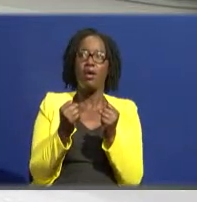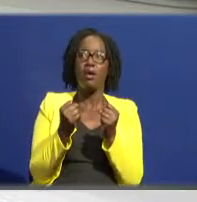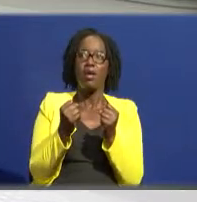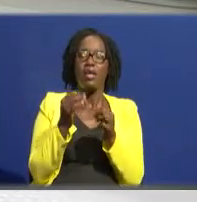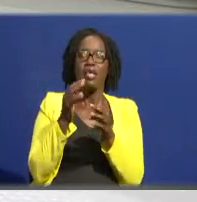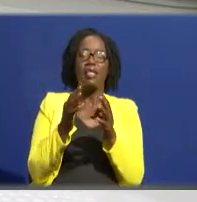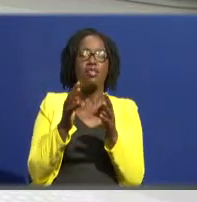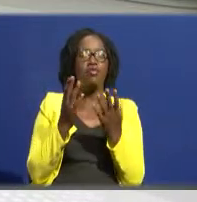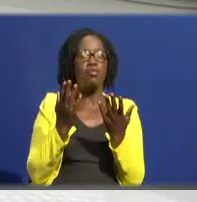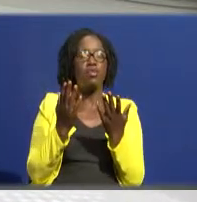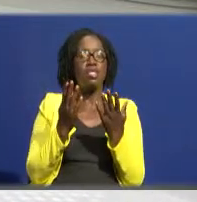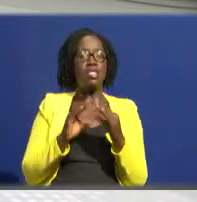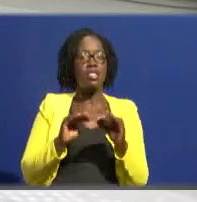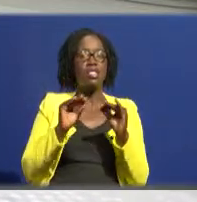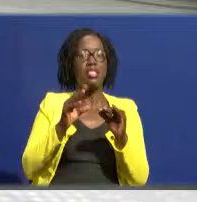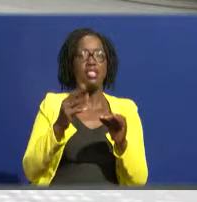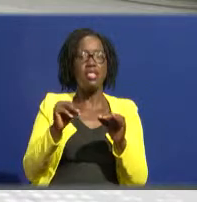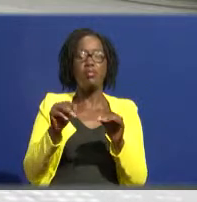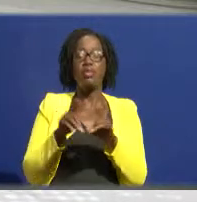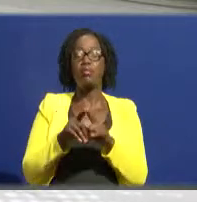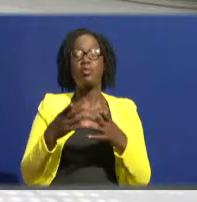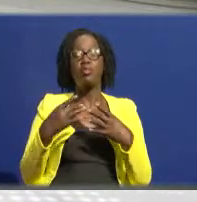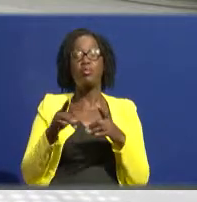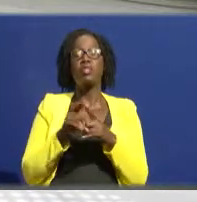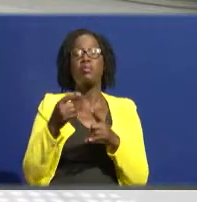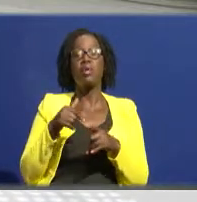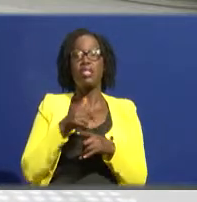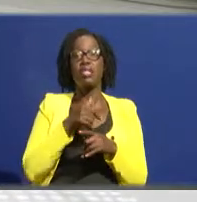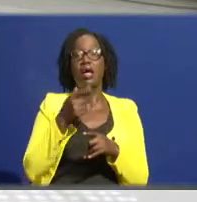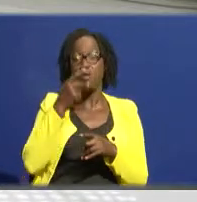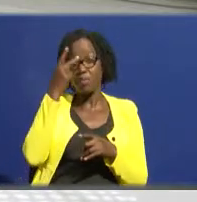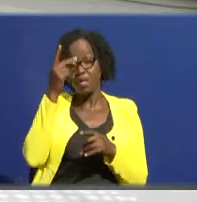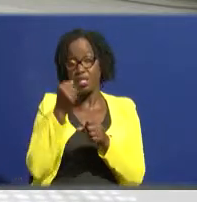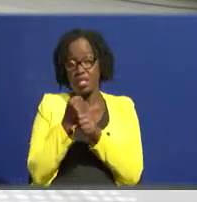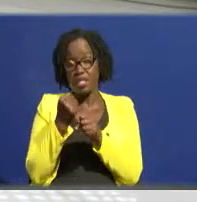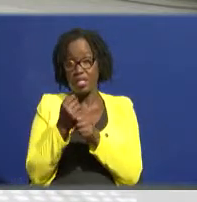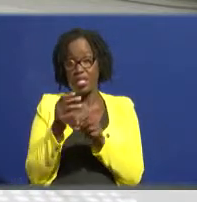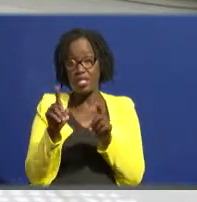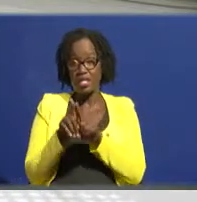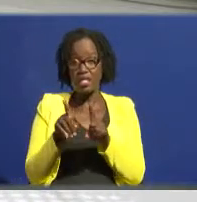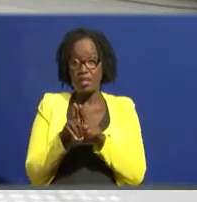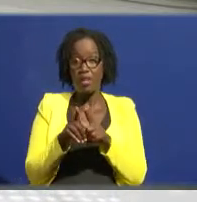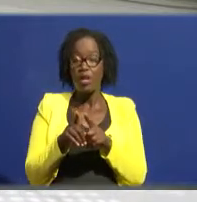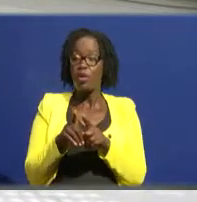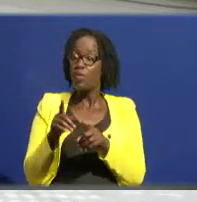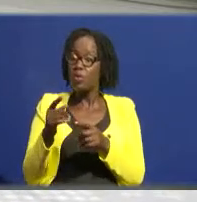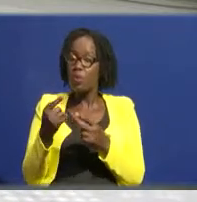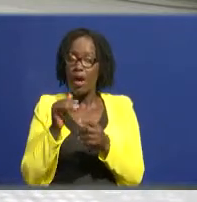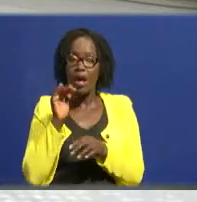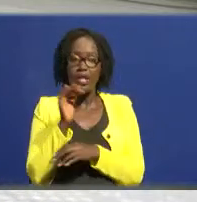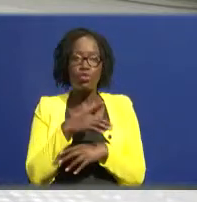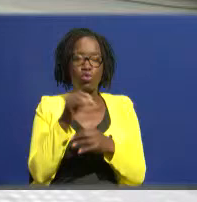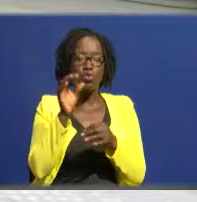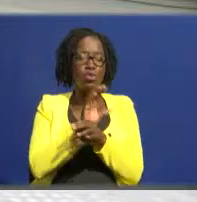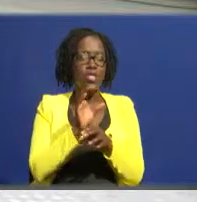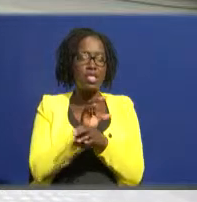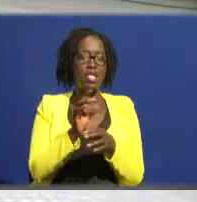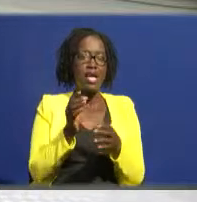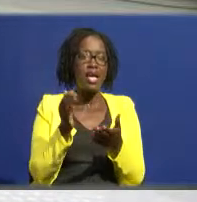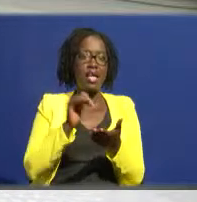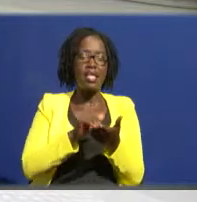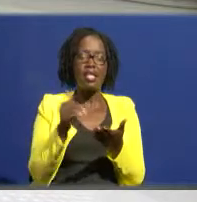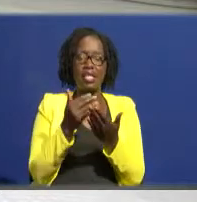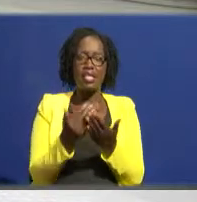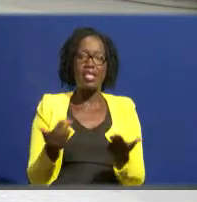put them through that, they will be people like us, because our parents did the same. We were being told to go to church. But again, there's another thing